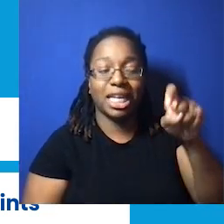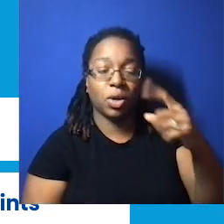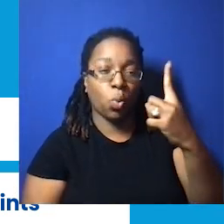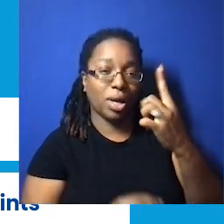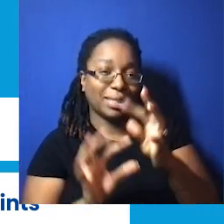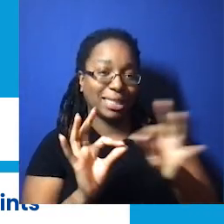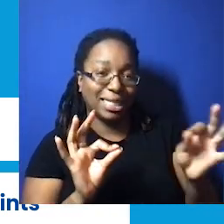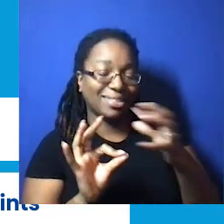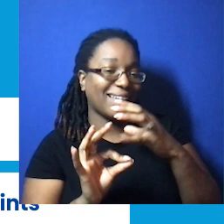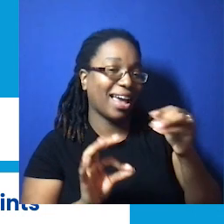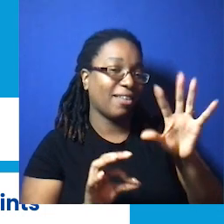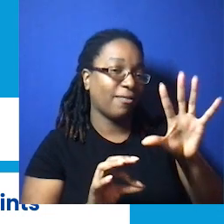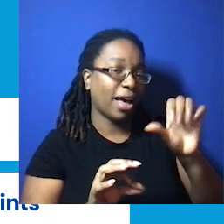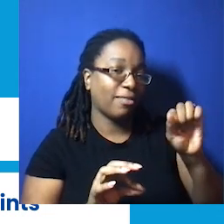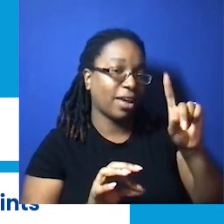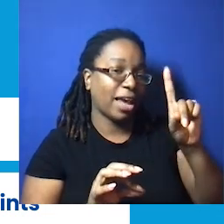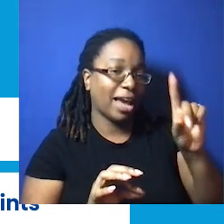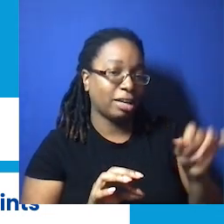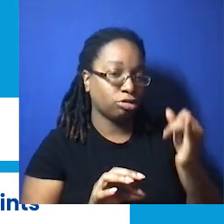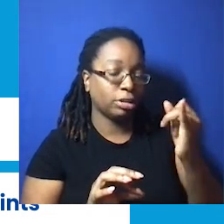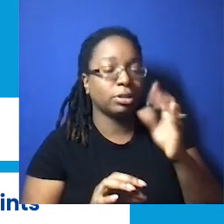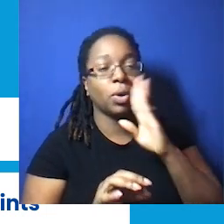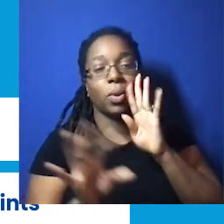5 adjectives that describe you.